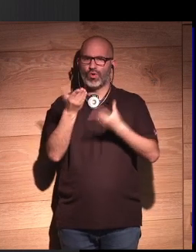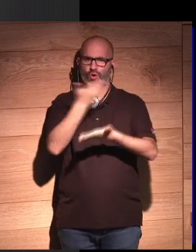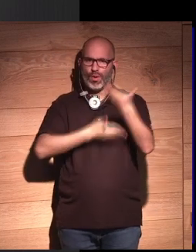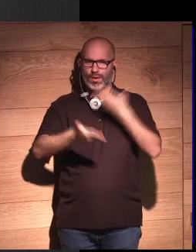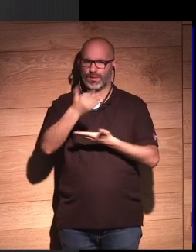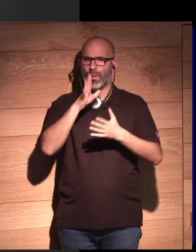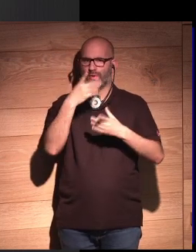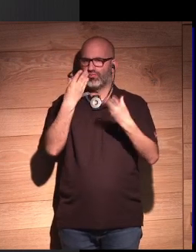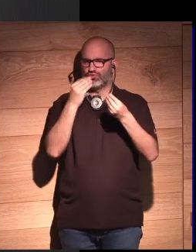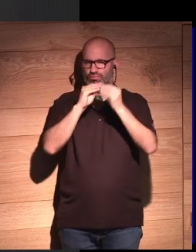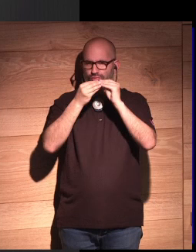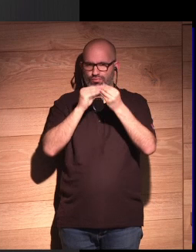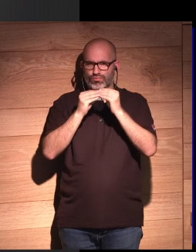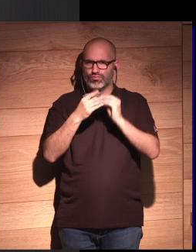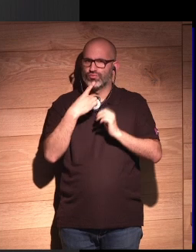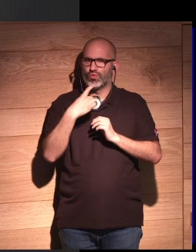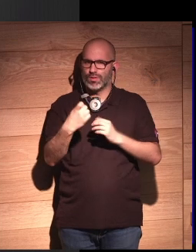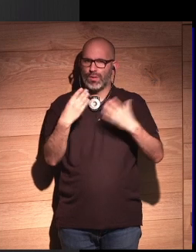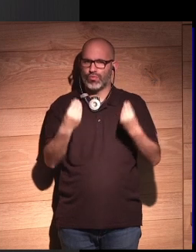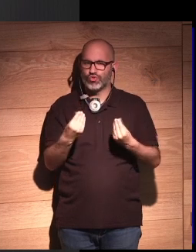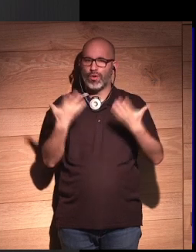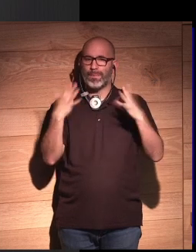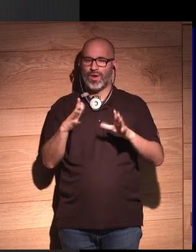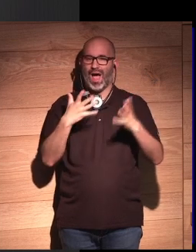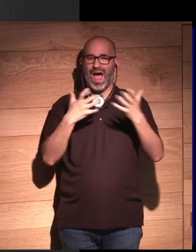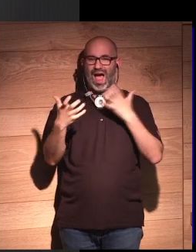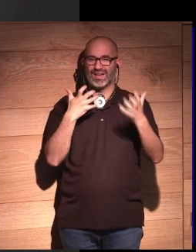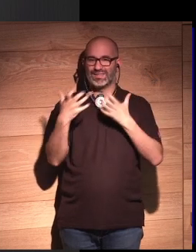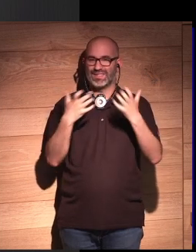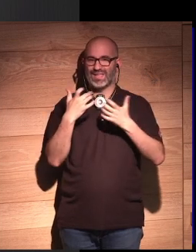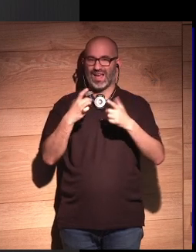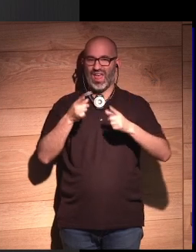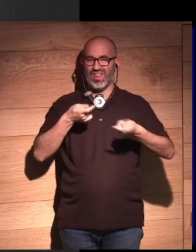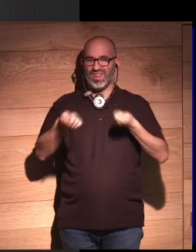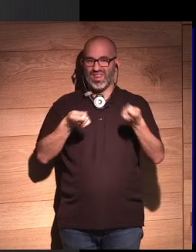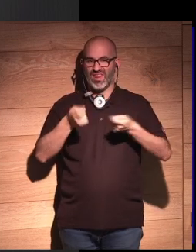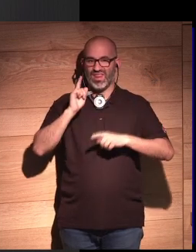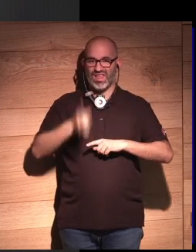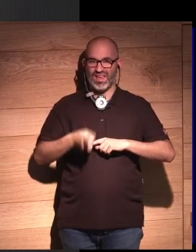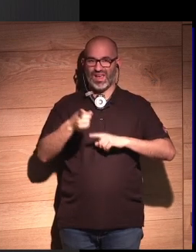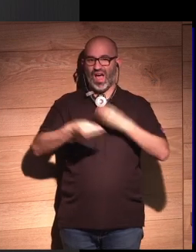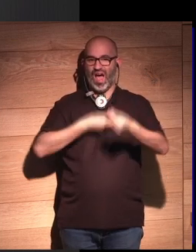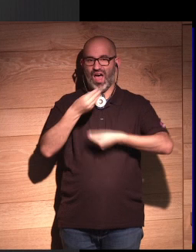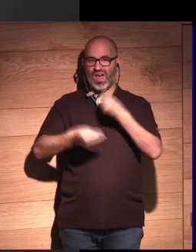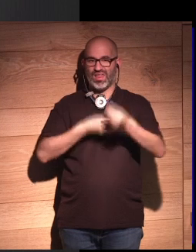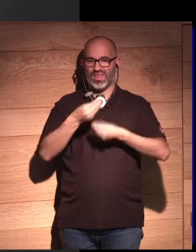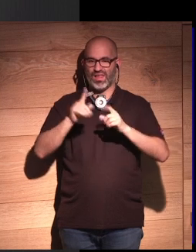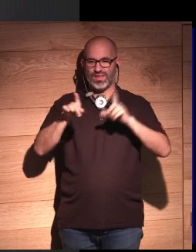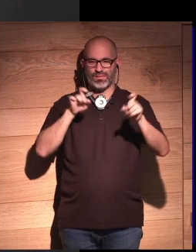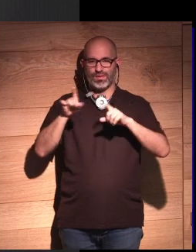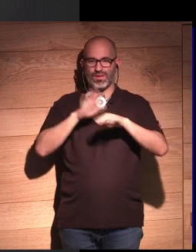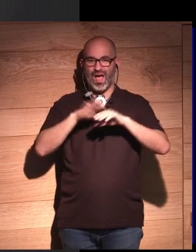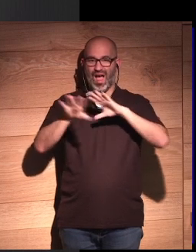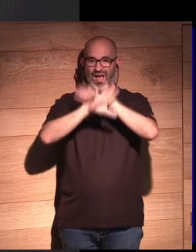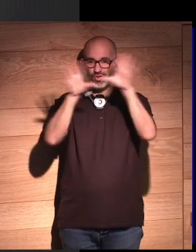the lead artists are kind of what you would equivocate as the director. So these are 11 of the 25 or